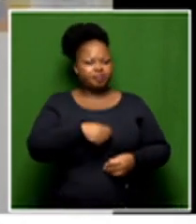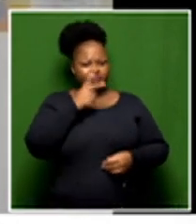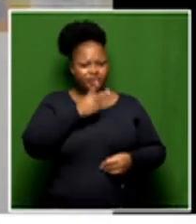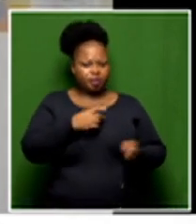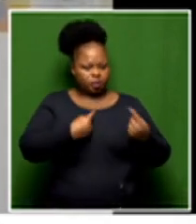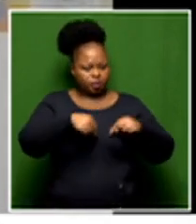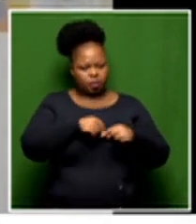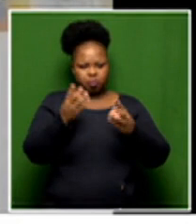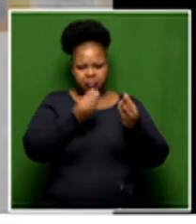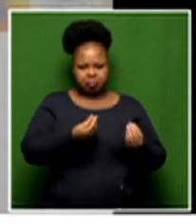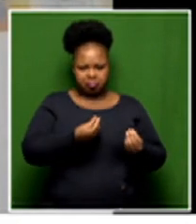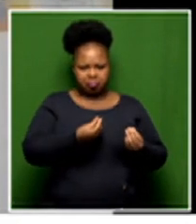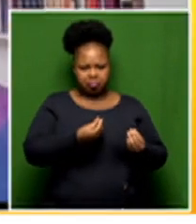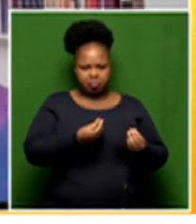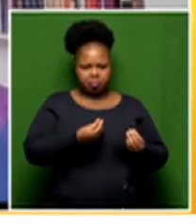our statistics,